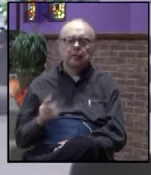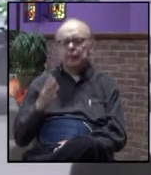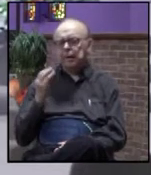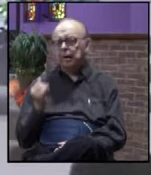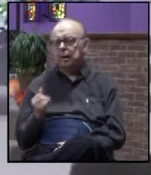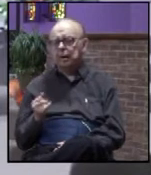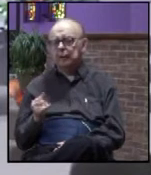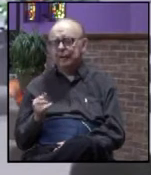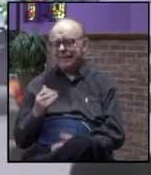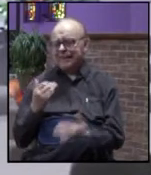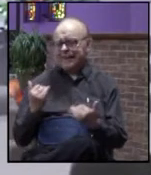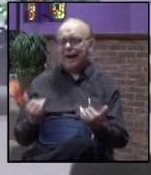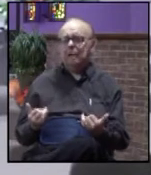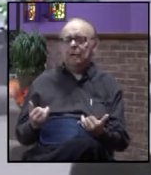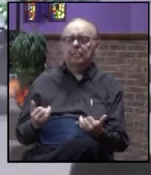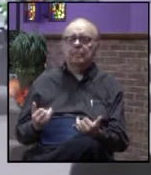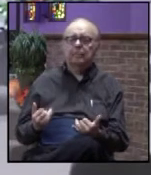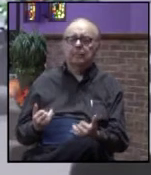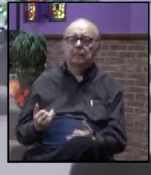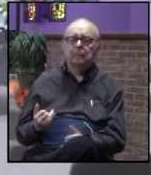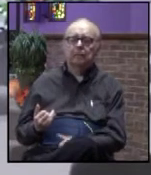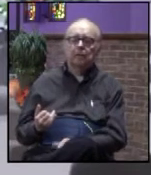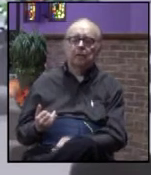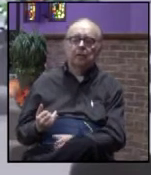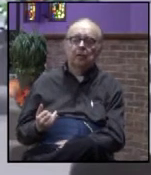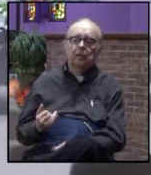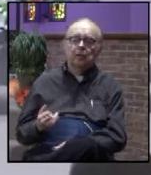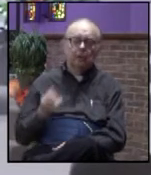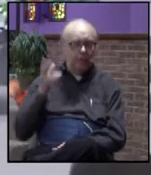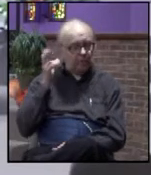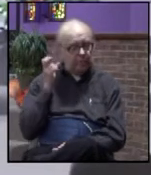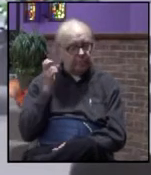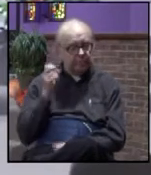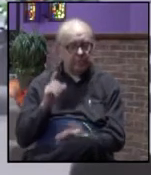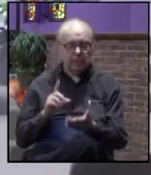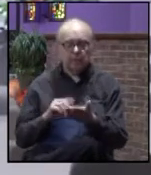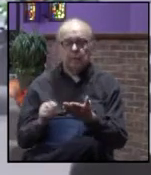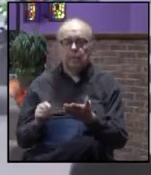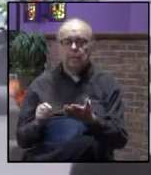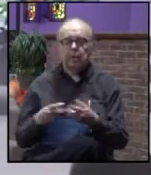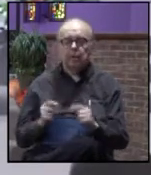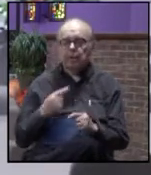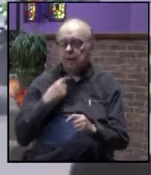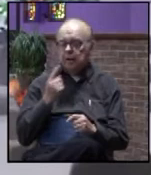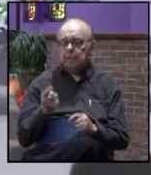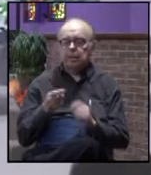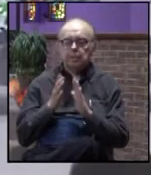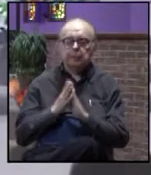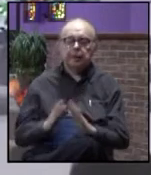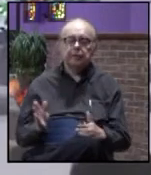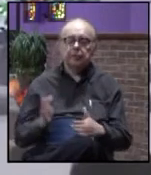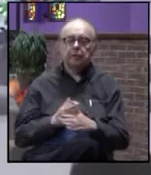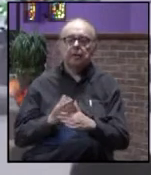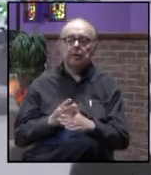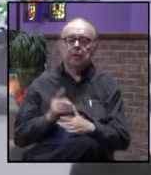Because right now, as you're listening to the news, they're trying to get peace between